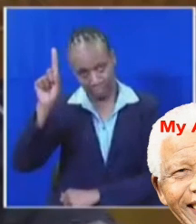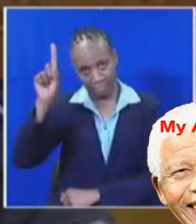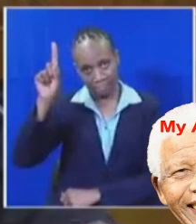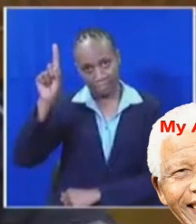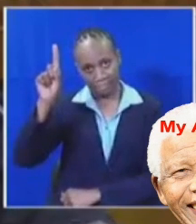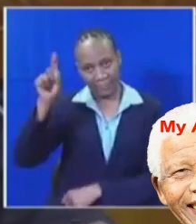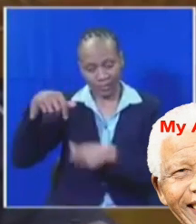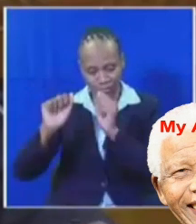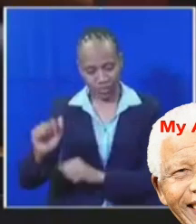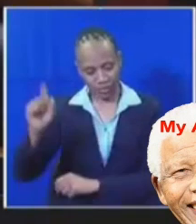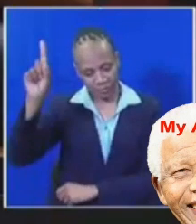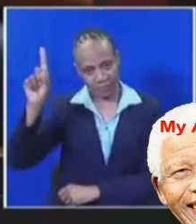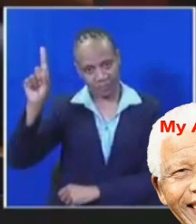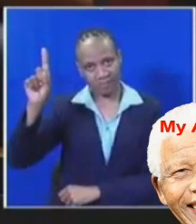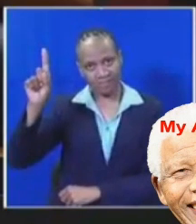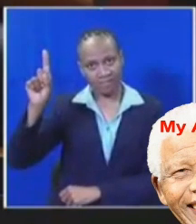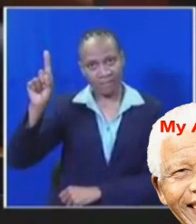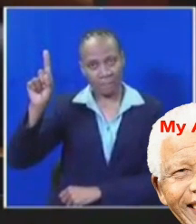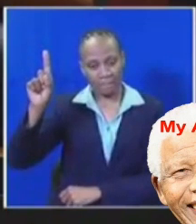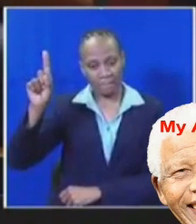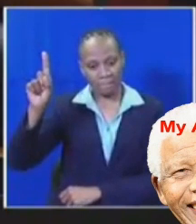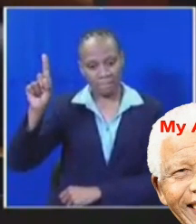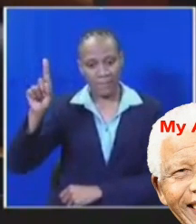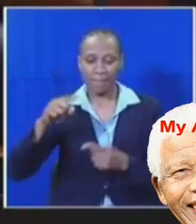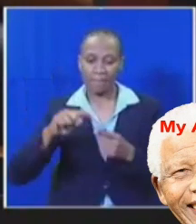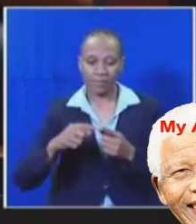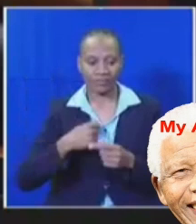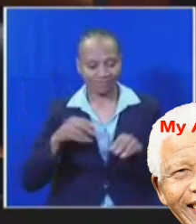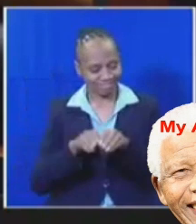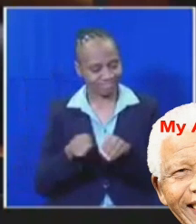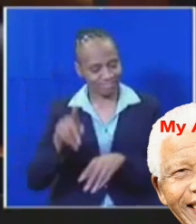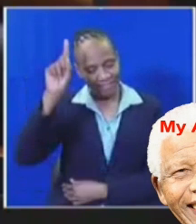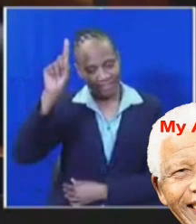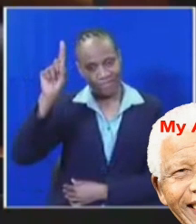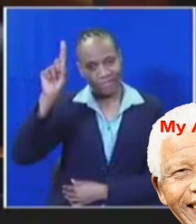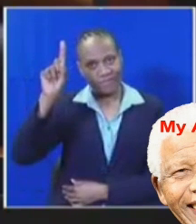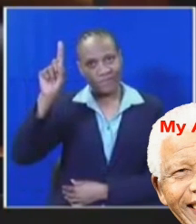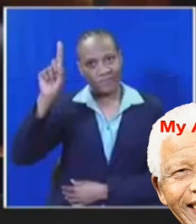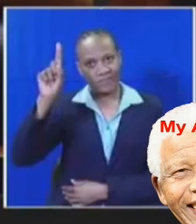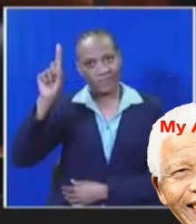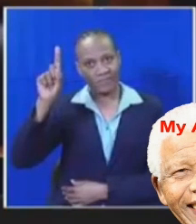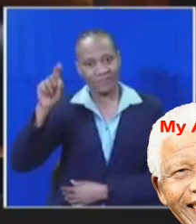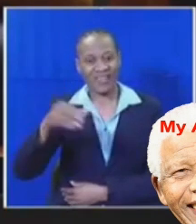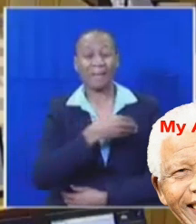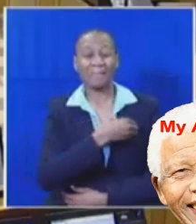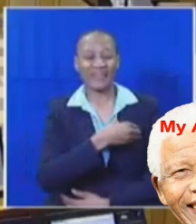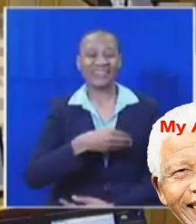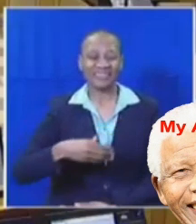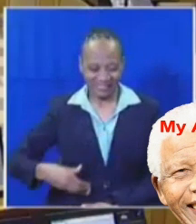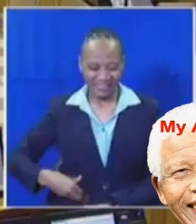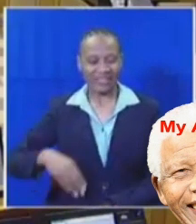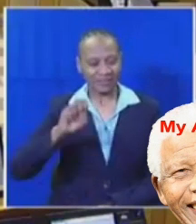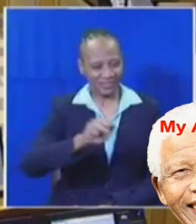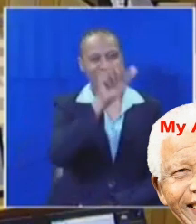Chairperson. Honorable Mtembu? On a point of order, Yes, Honorable Mtembu. the President of the Republic of